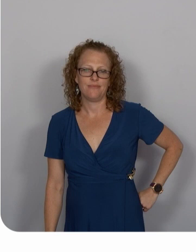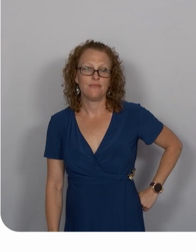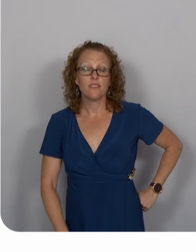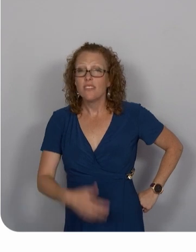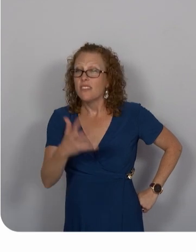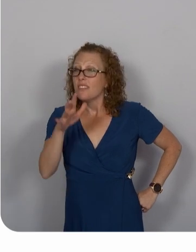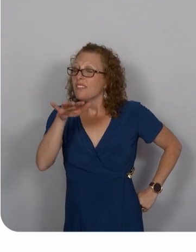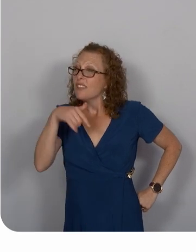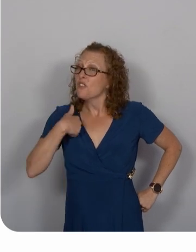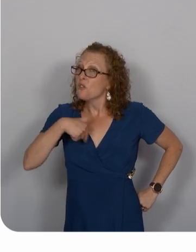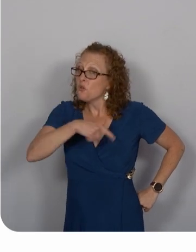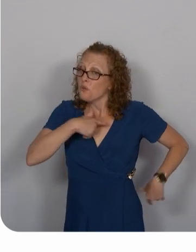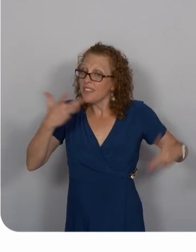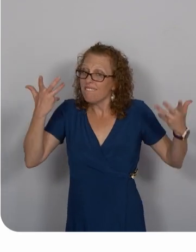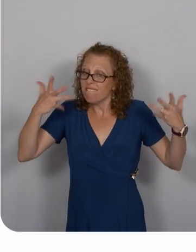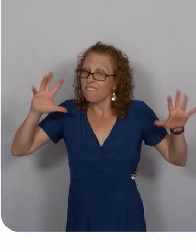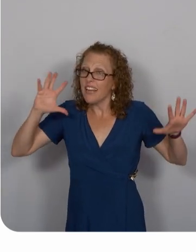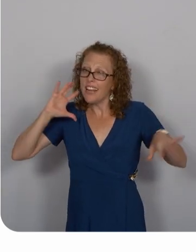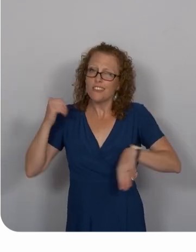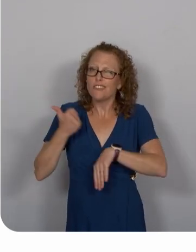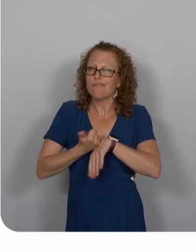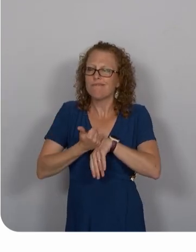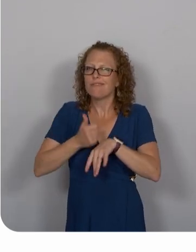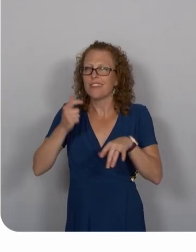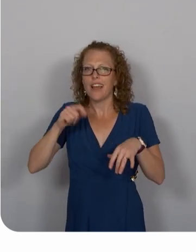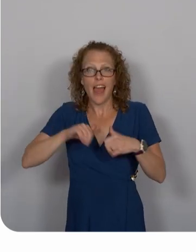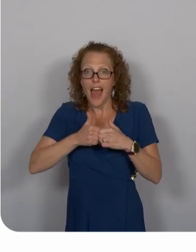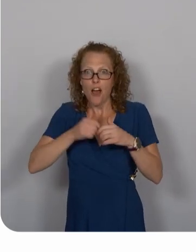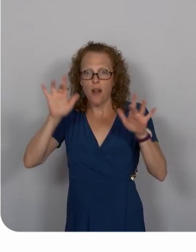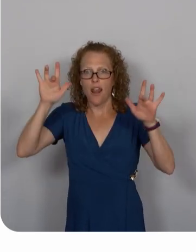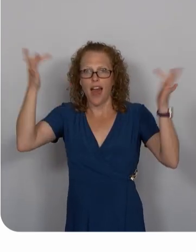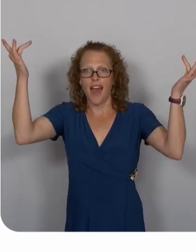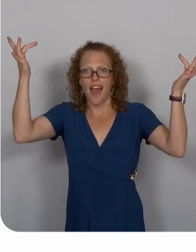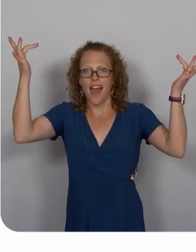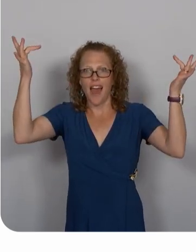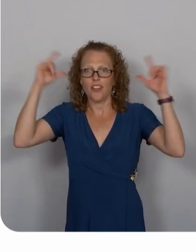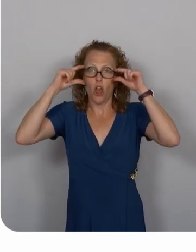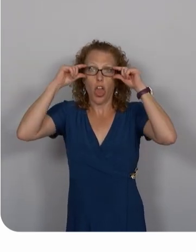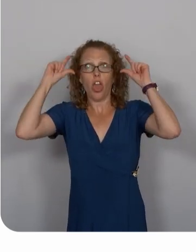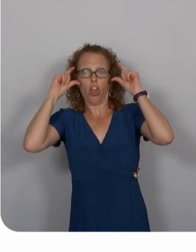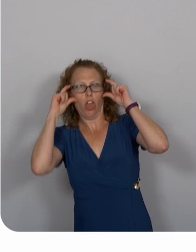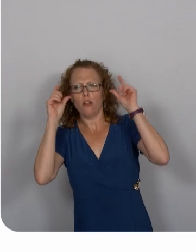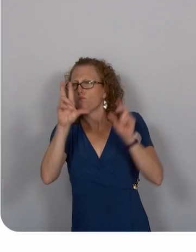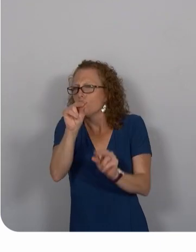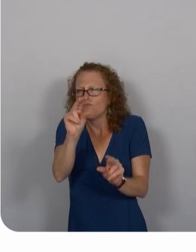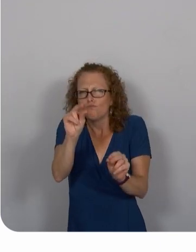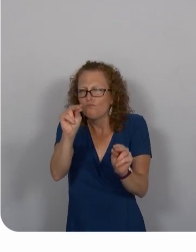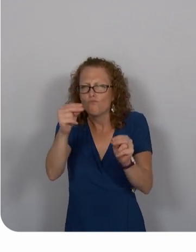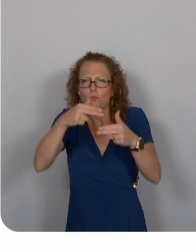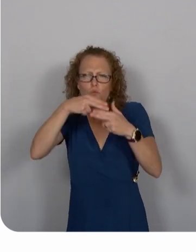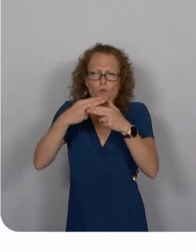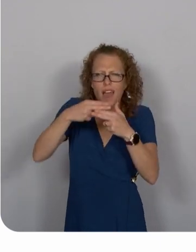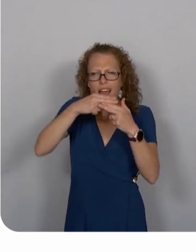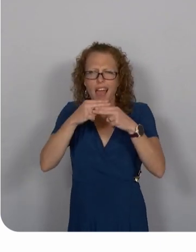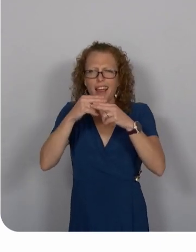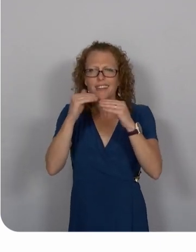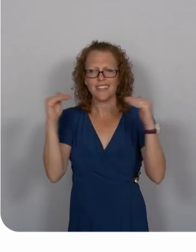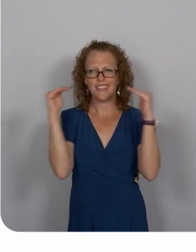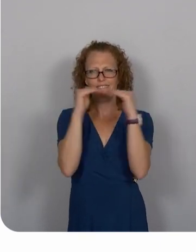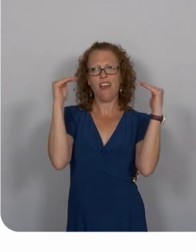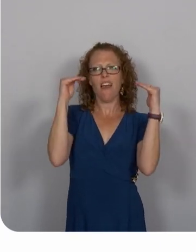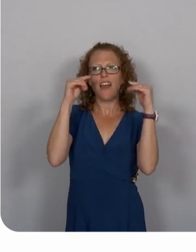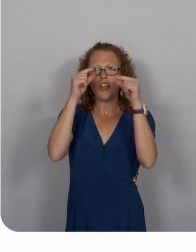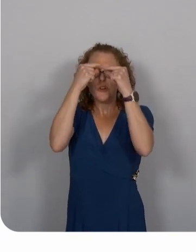Yeah! We have been able to make them lighter. We have rebalanced the weight. The frames are